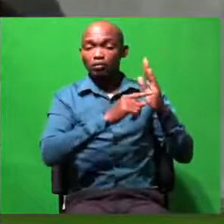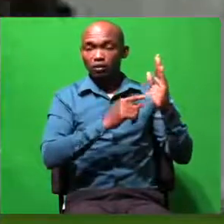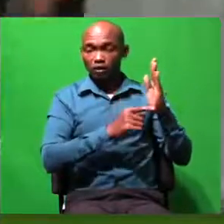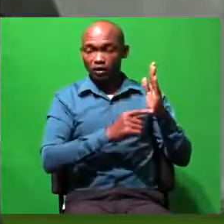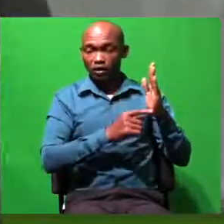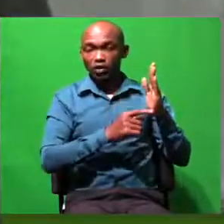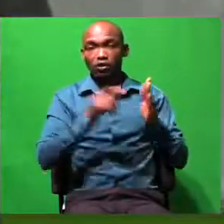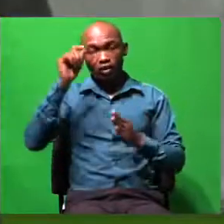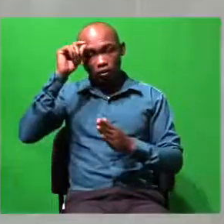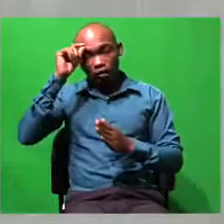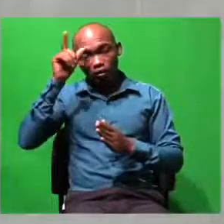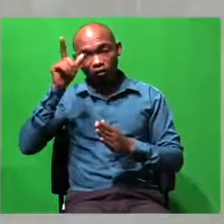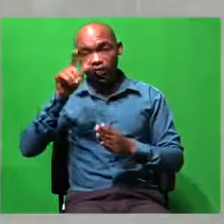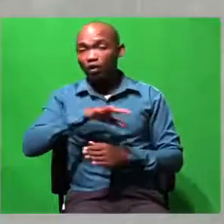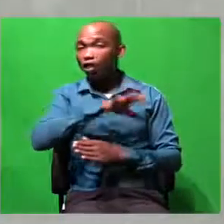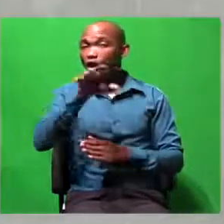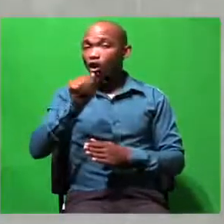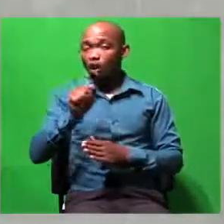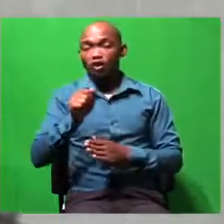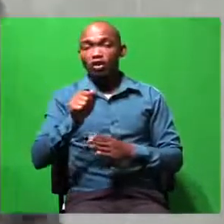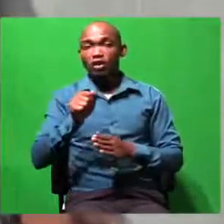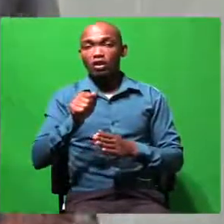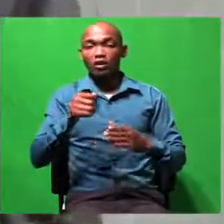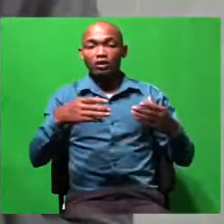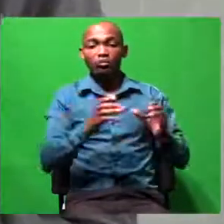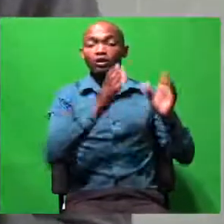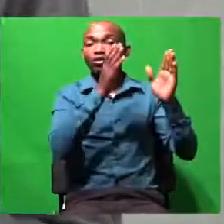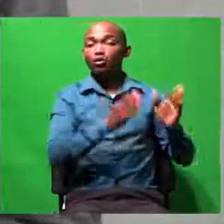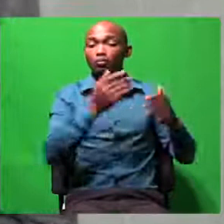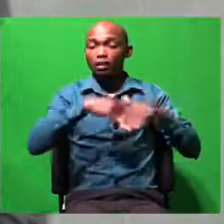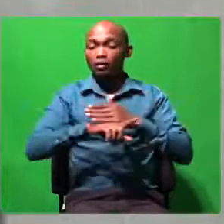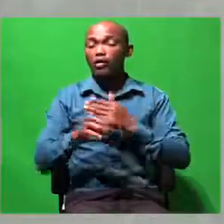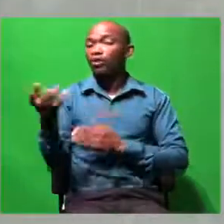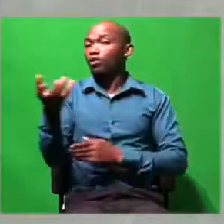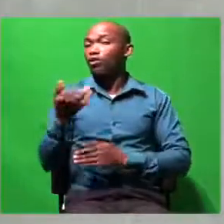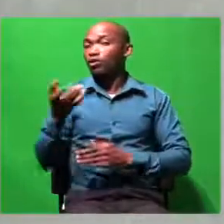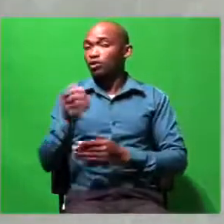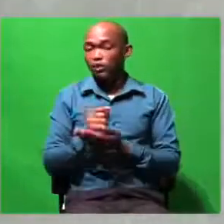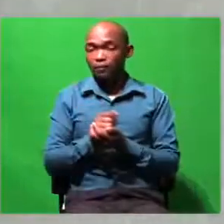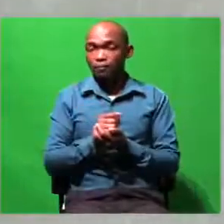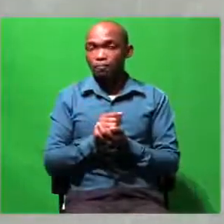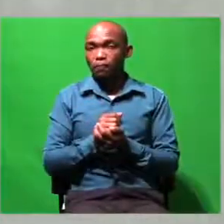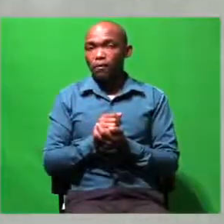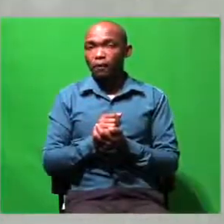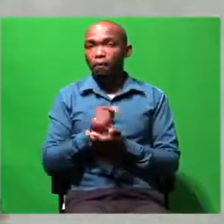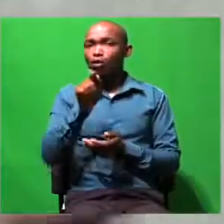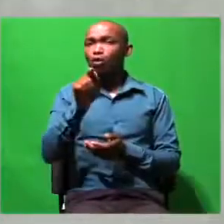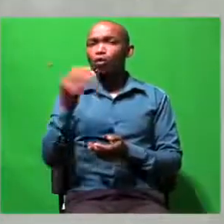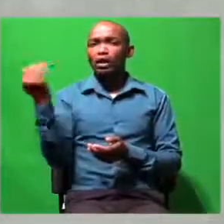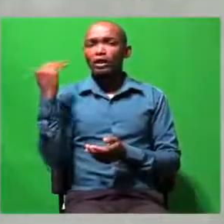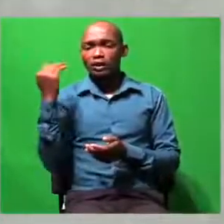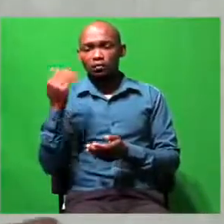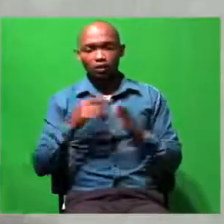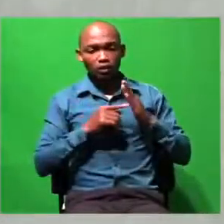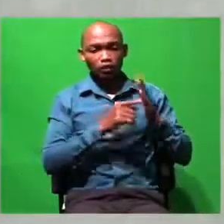can you identify those special group in the communities? Can you mention, who can tell me? Who can tell me? Who can